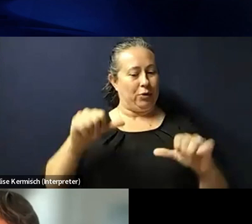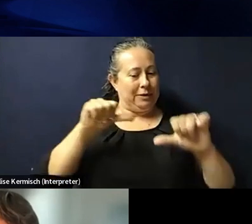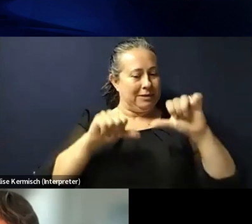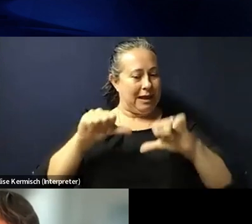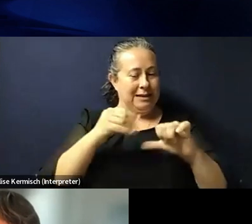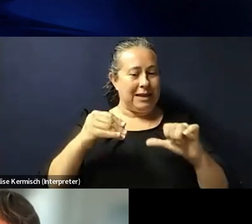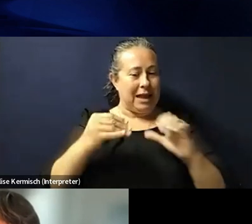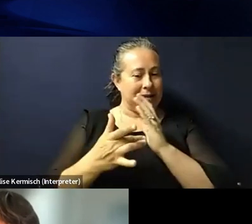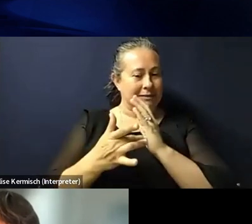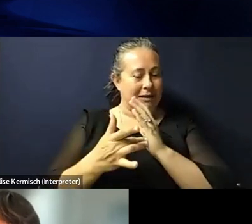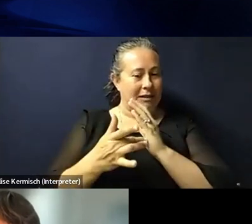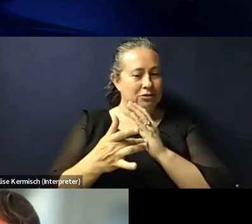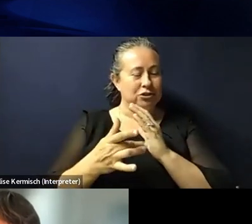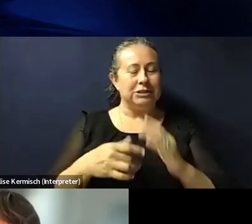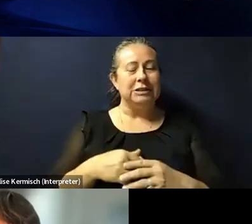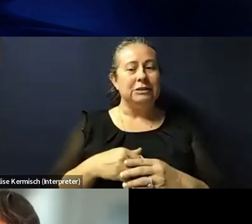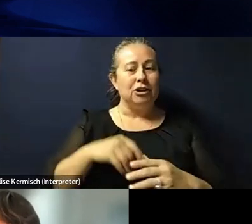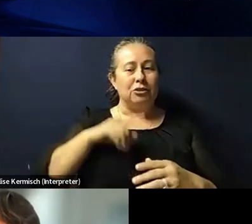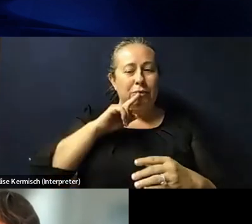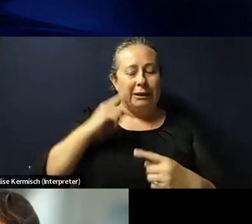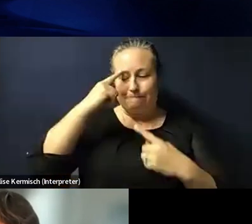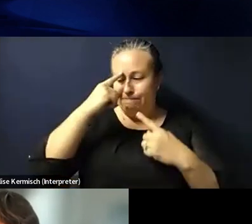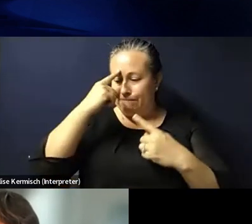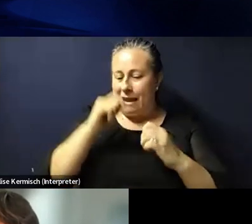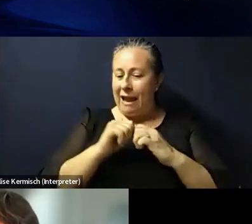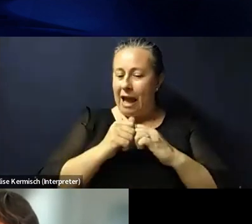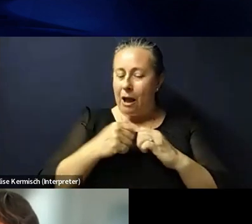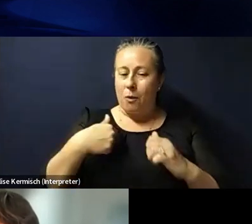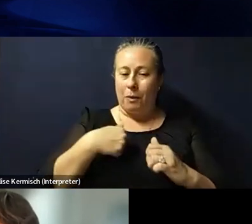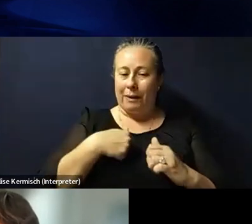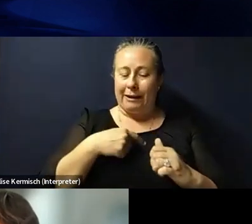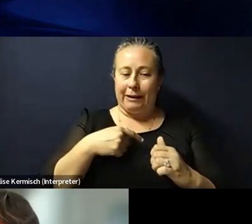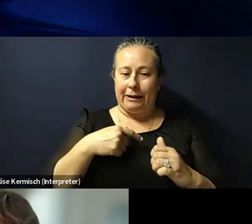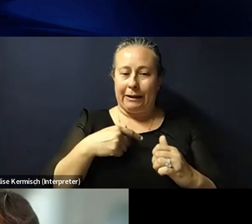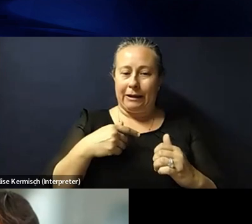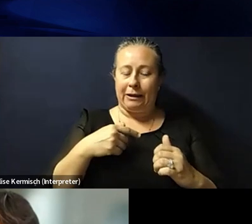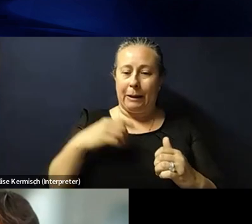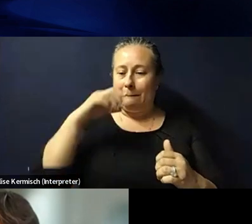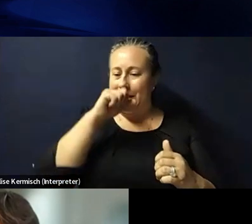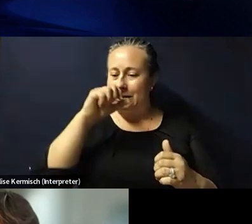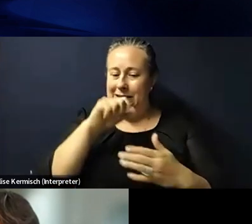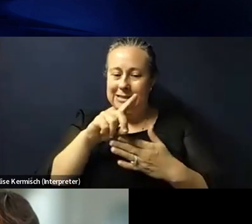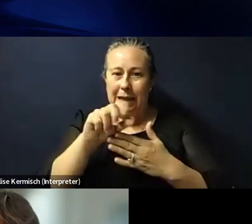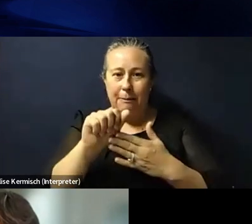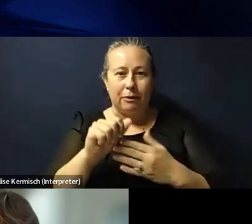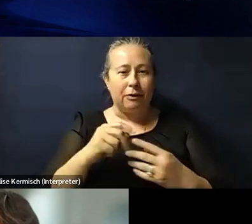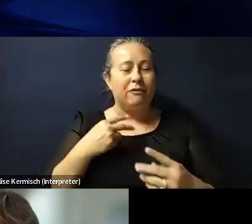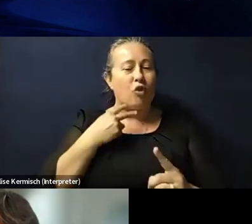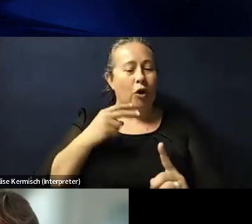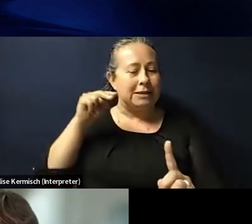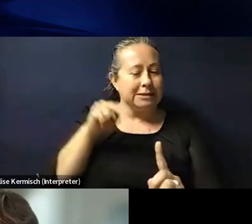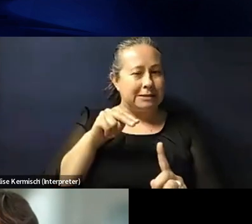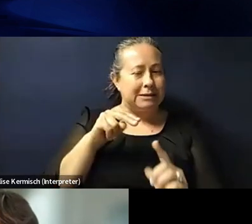and technology, and really thinking about how are we missing disabled voices? How can we capture them? How can